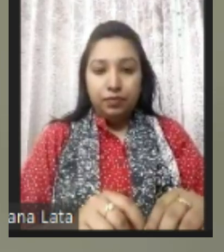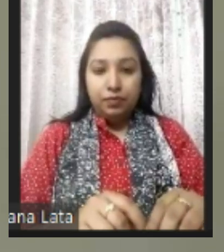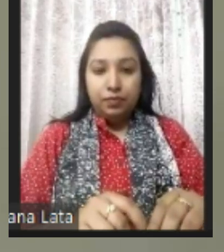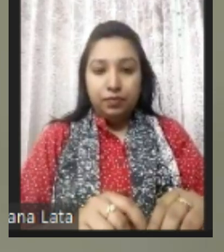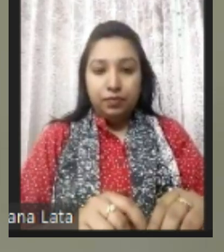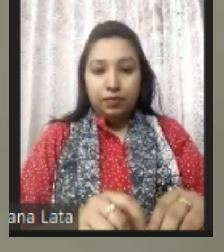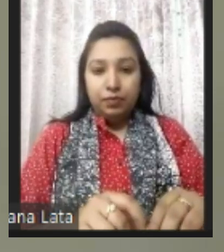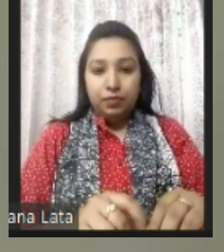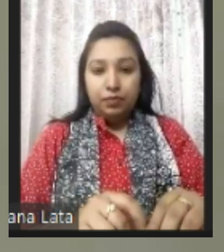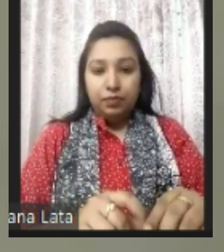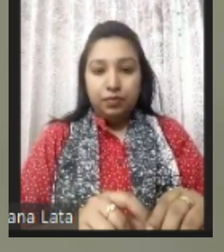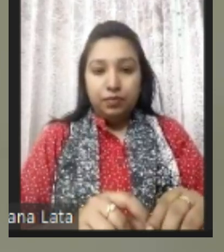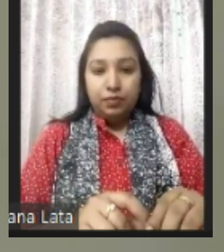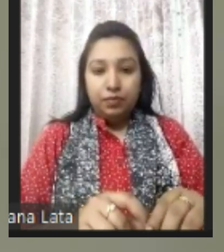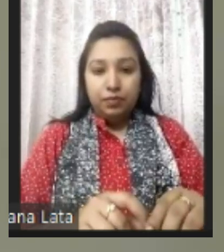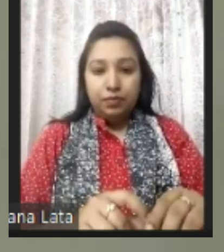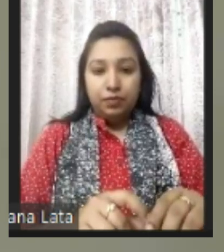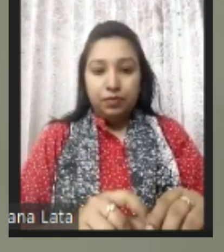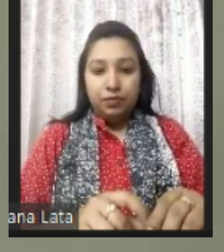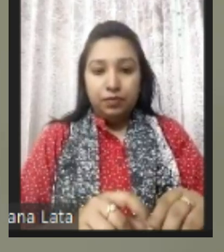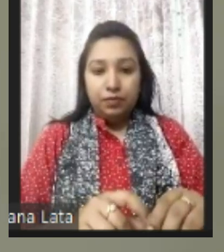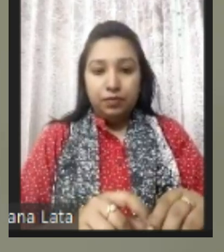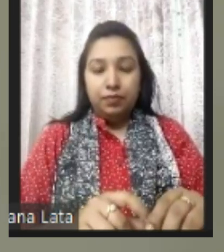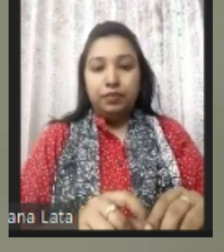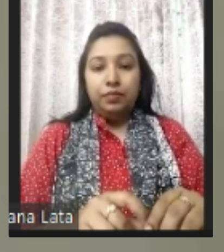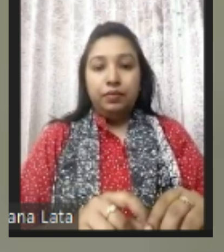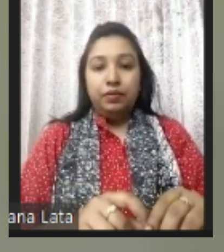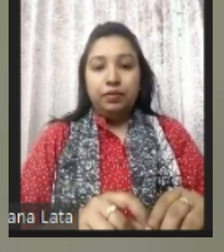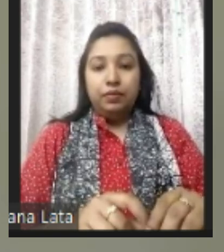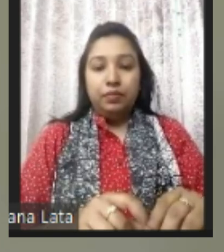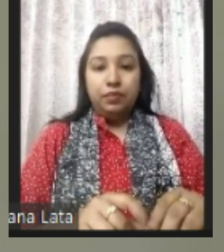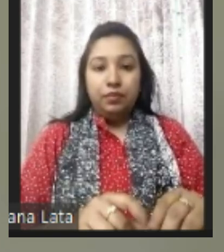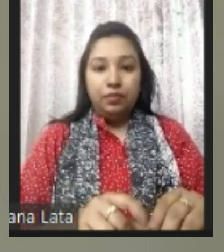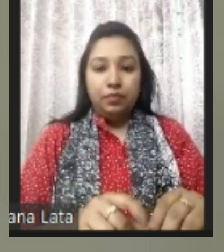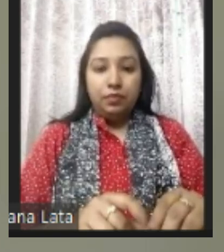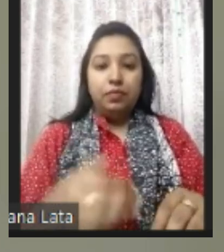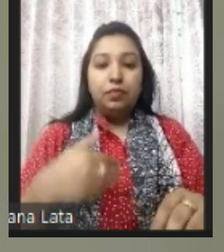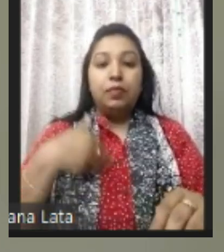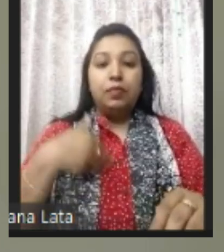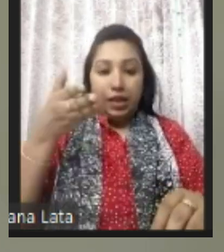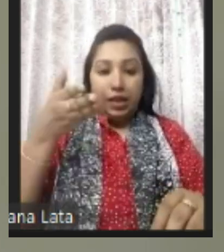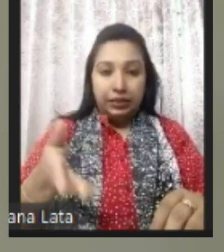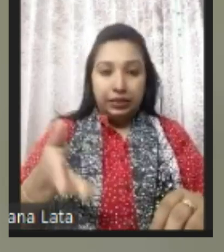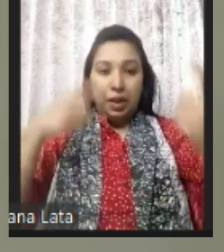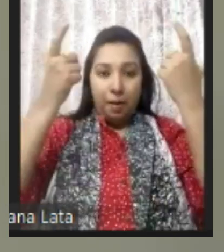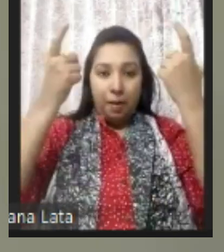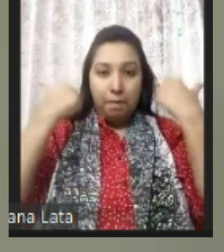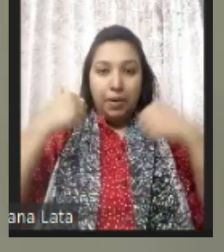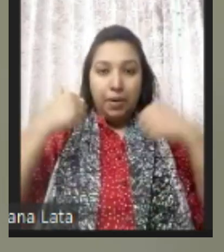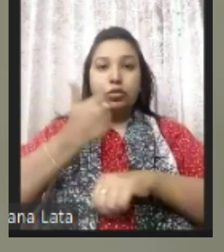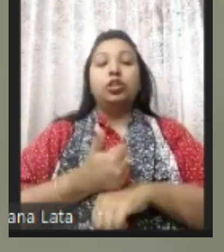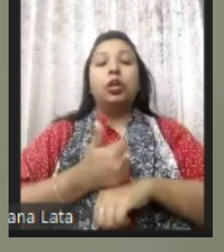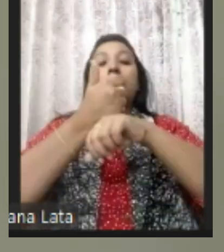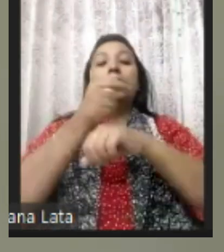applied to everybody, leaving no one behind. May I now ask our chair of today's session, Dr. Dayan Mohammad Humayun